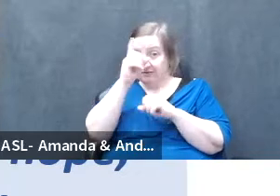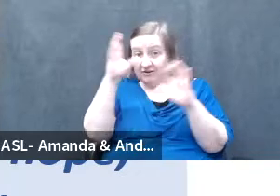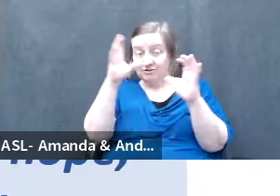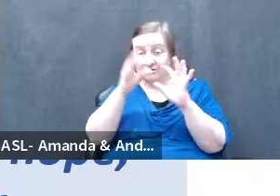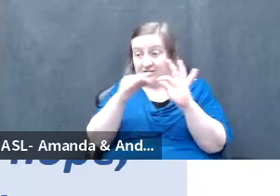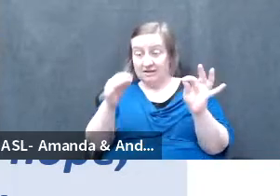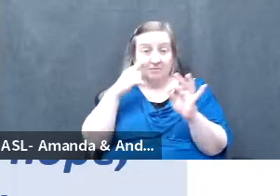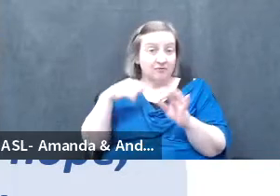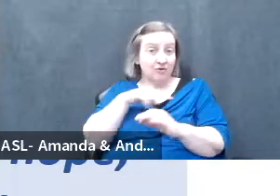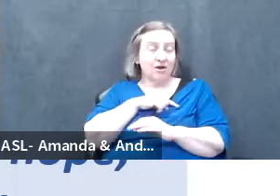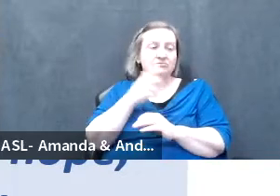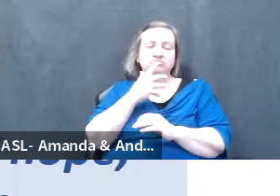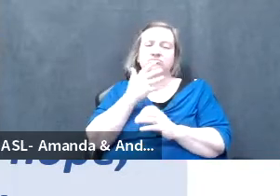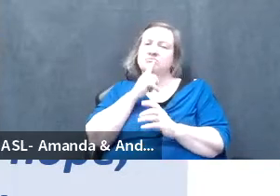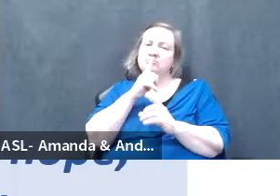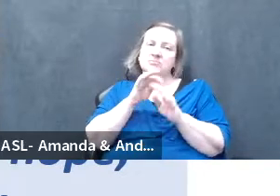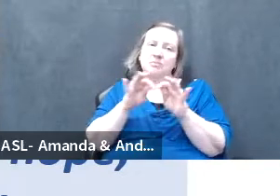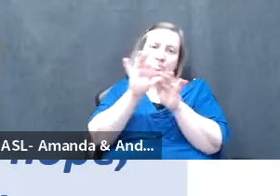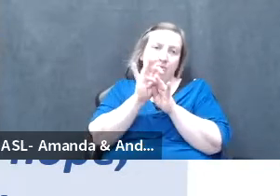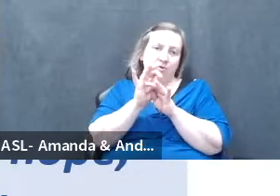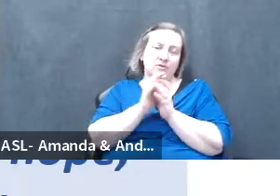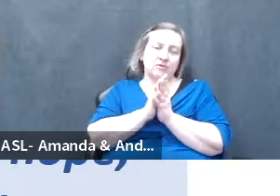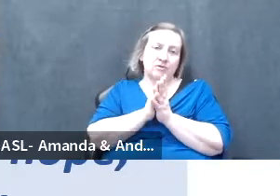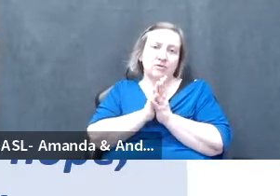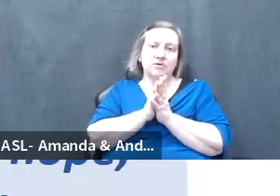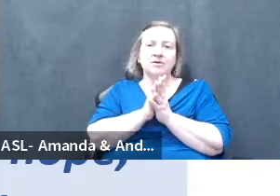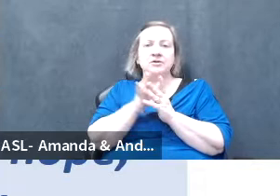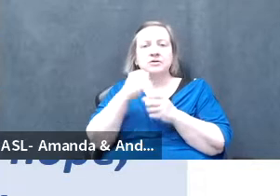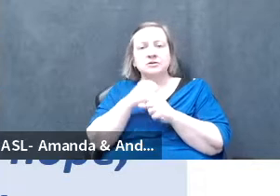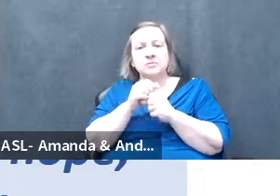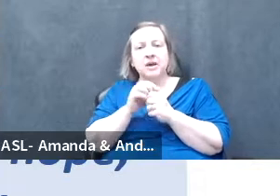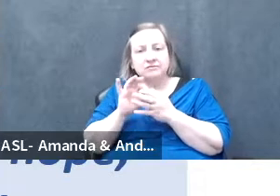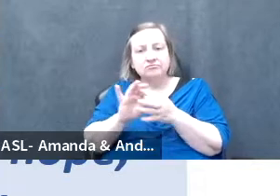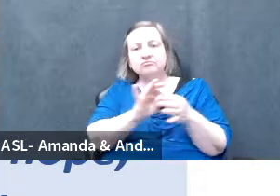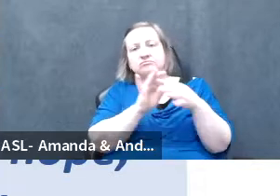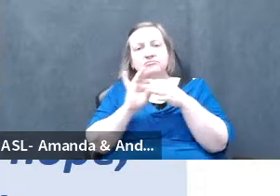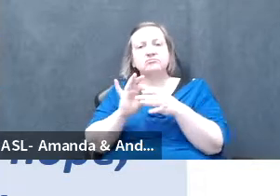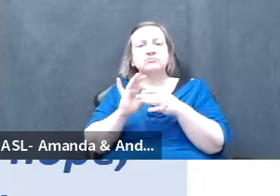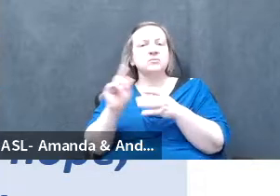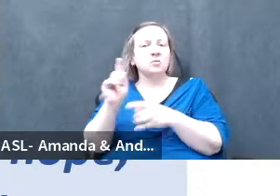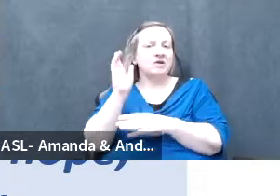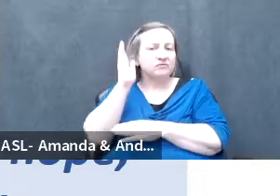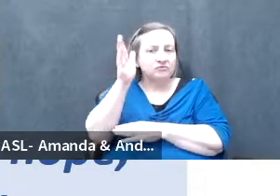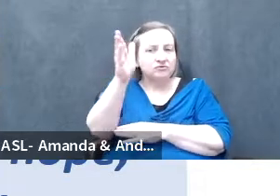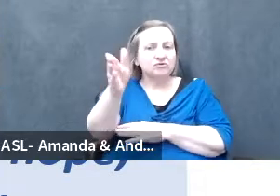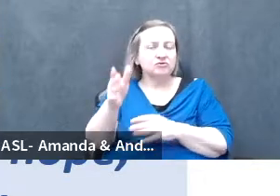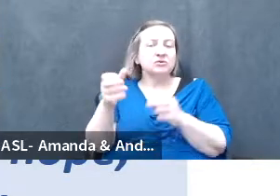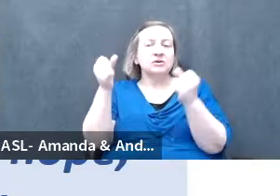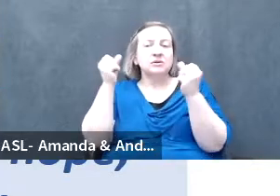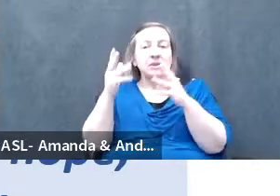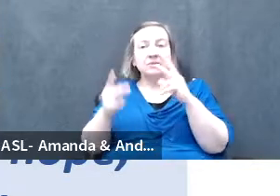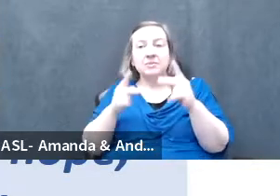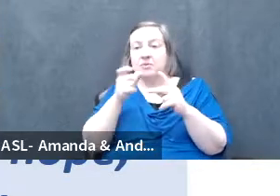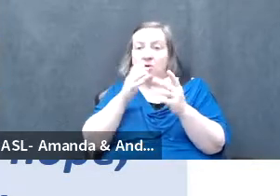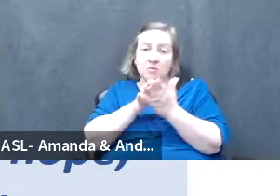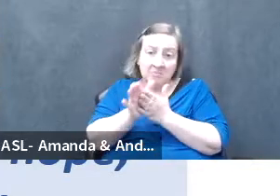for us is just so important to creating that unity about where we're going, because there's so many people who are